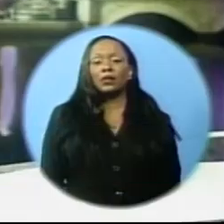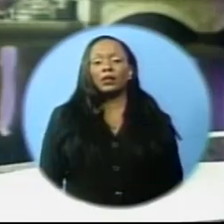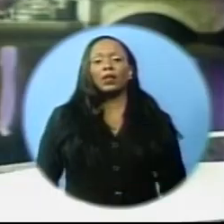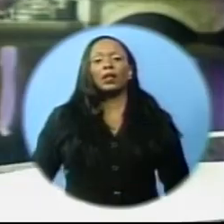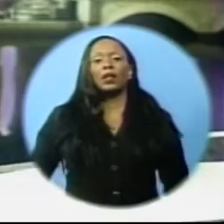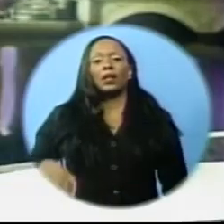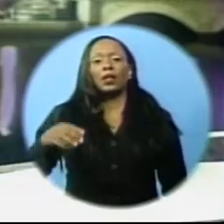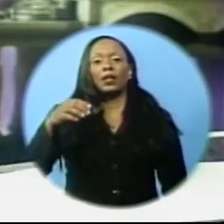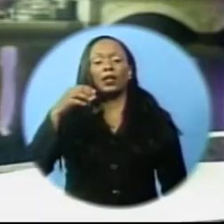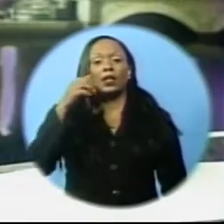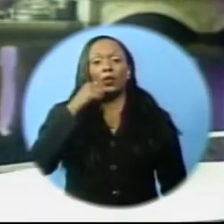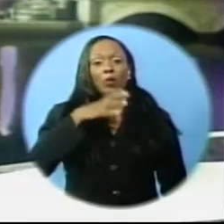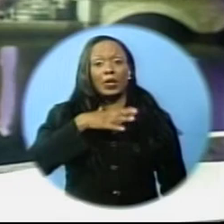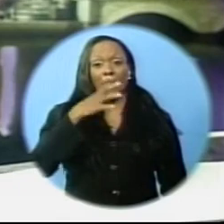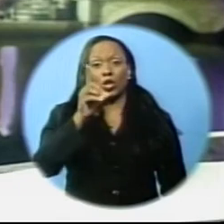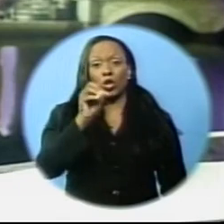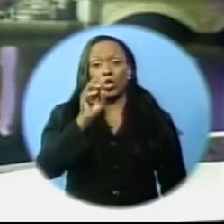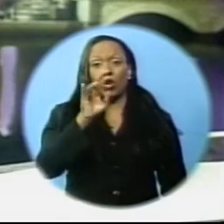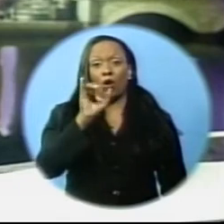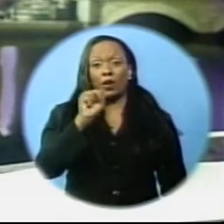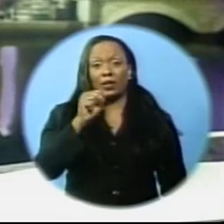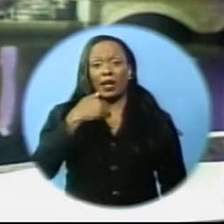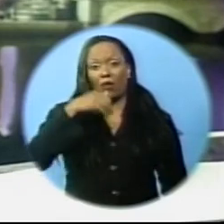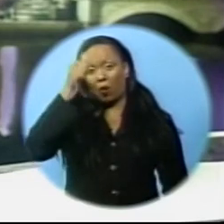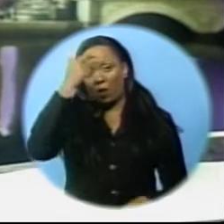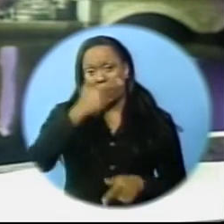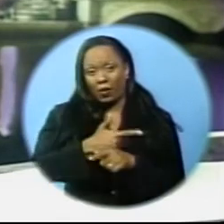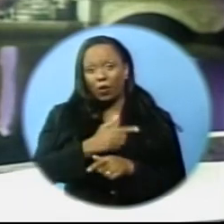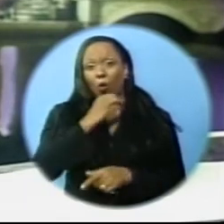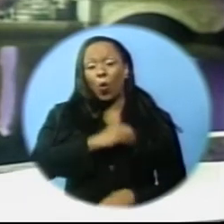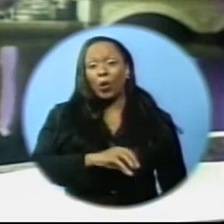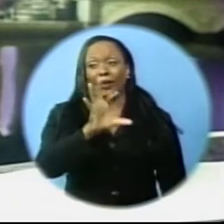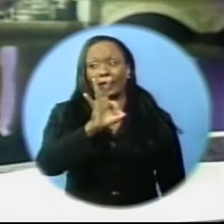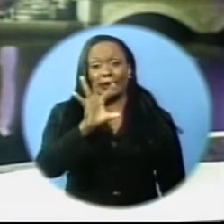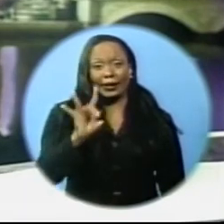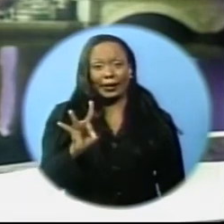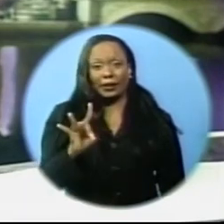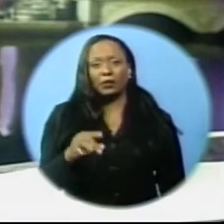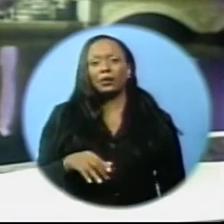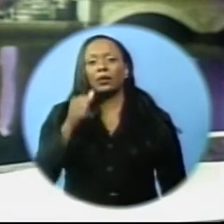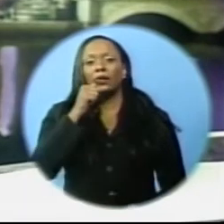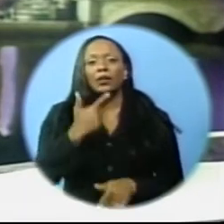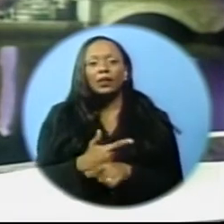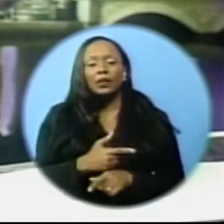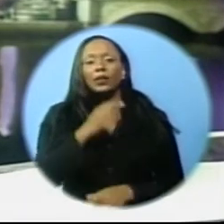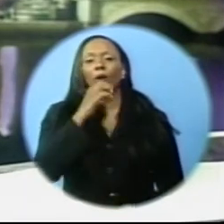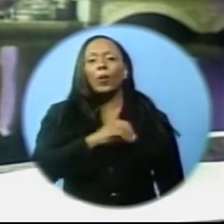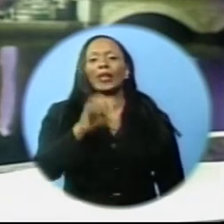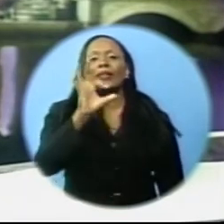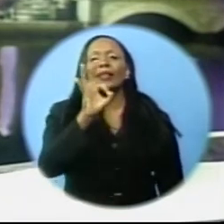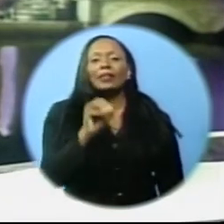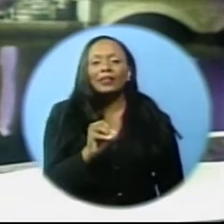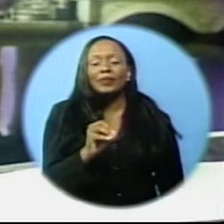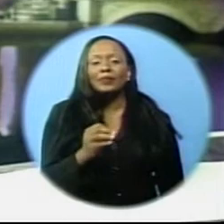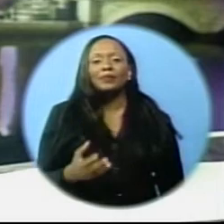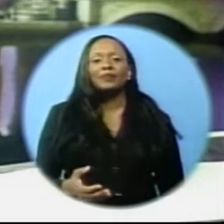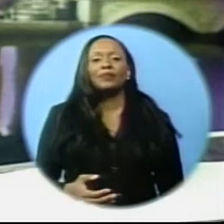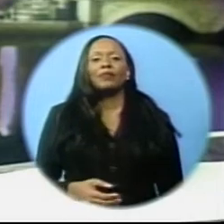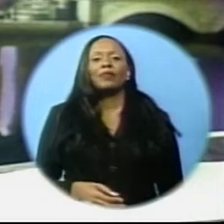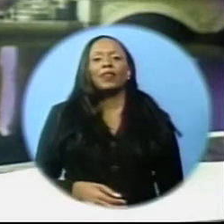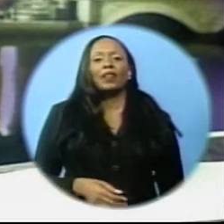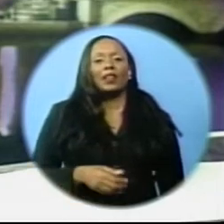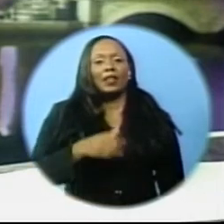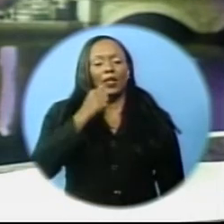Well, close behind Doris is her brother, who is 98 years old, and her sister, Evelyn Griffith, who is 90 years old.